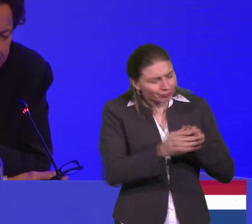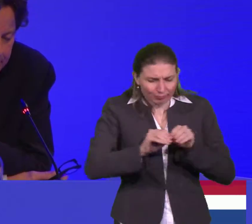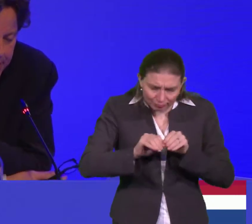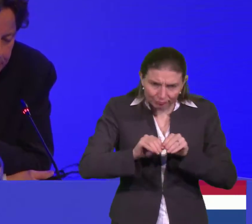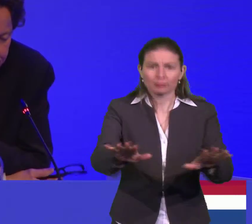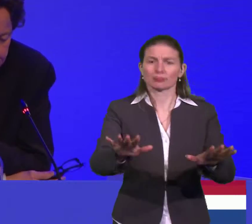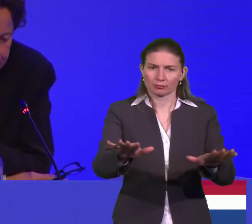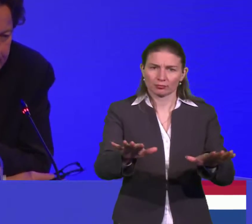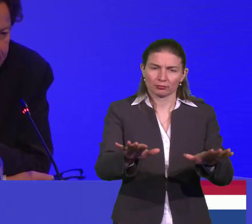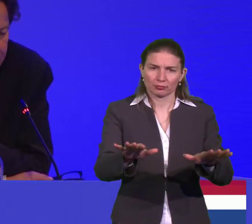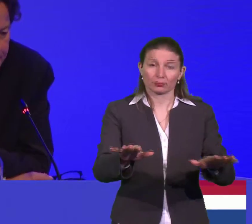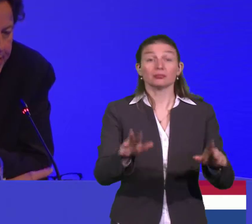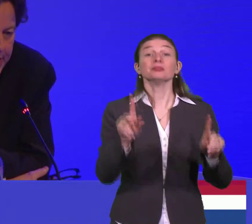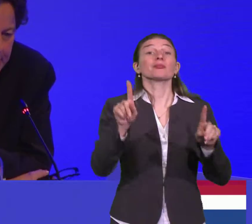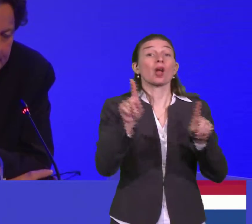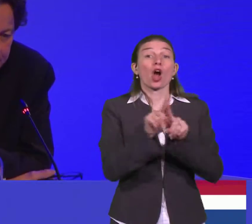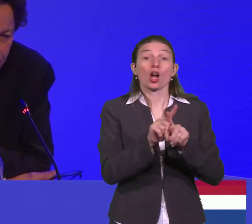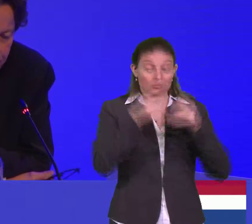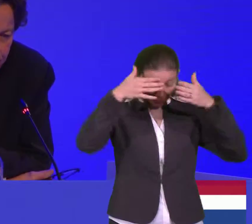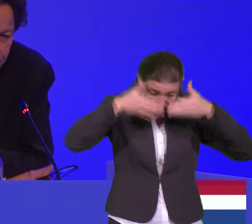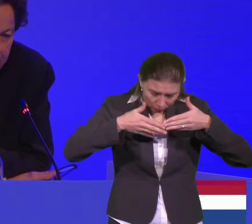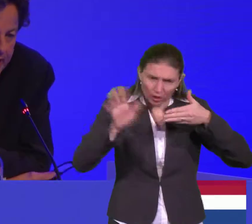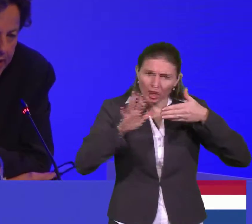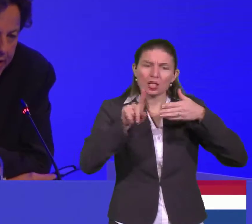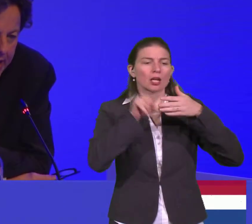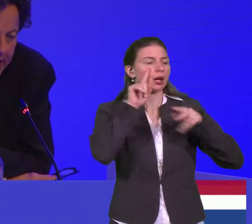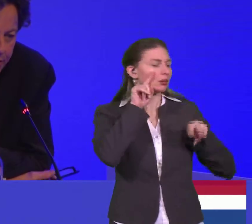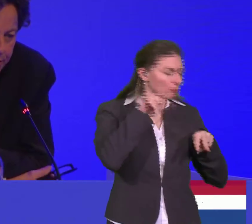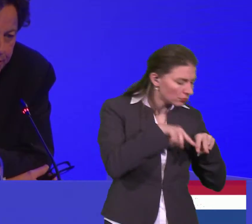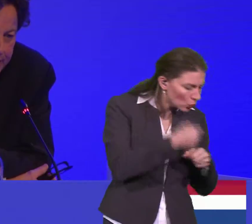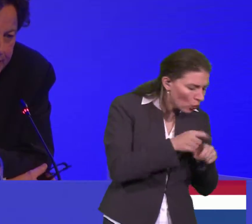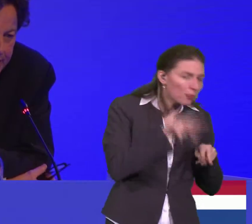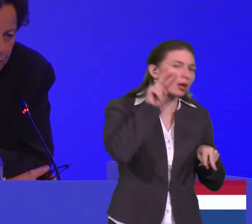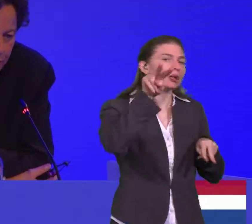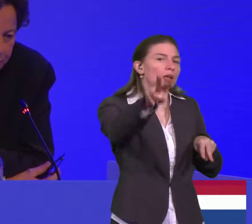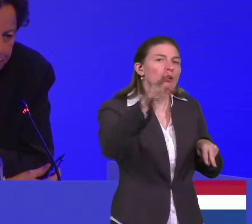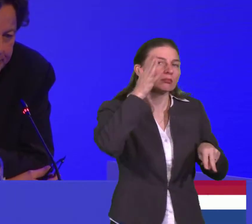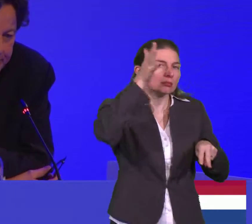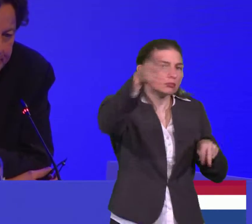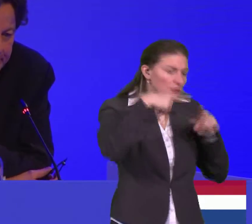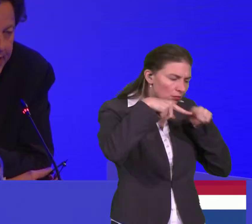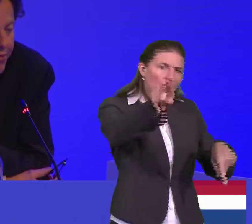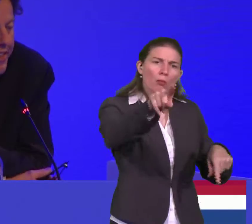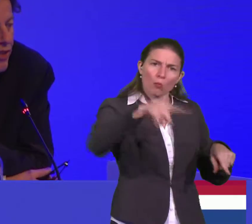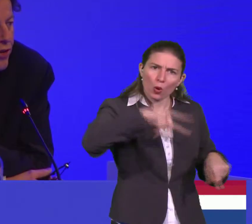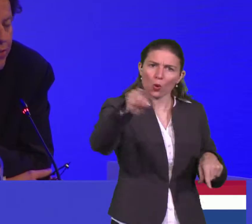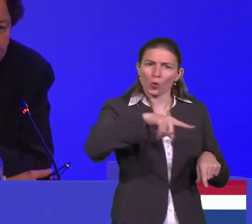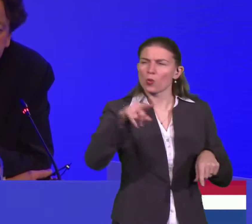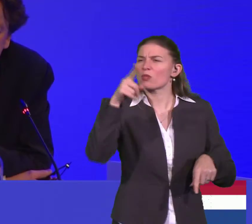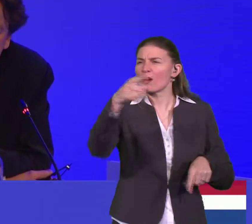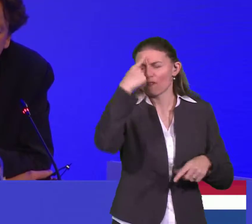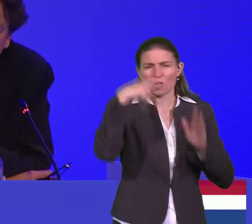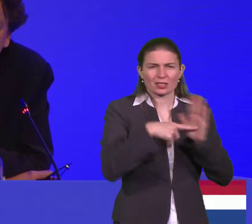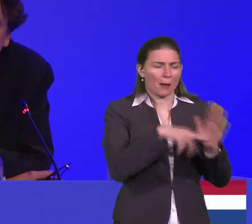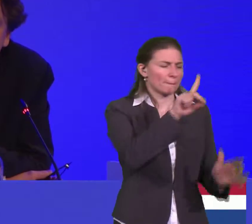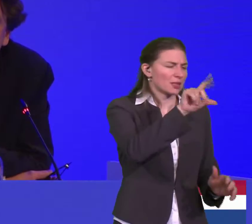constantly anticipate also the next steps. If you look to ISIL or Daesh or other organizations, you constantly see that they're in fact an